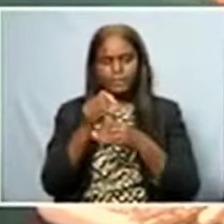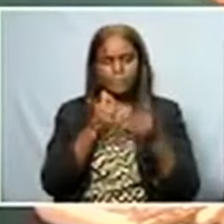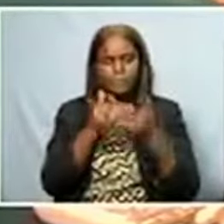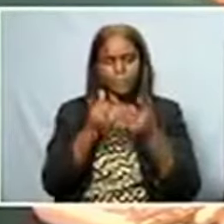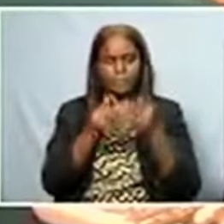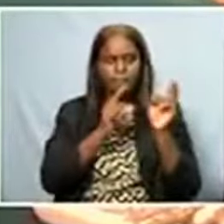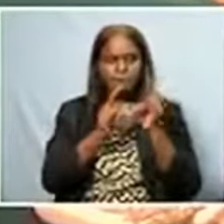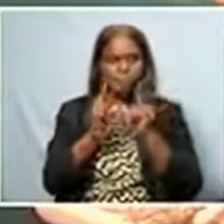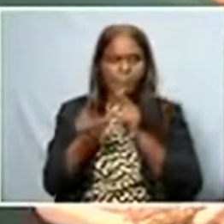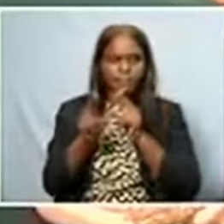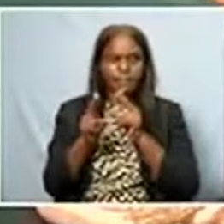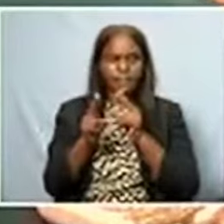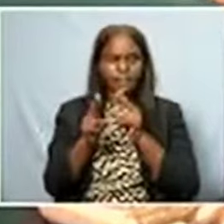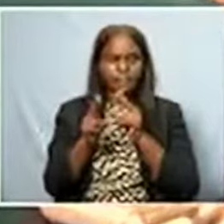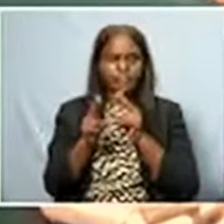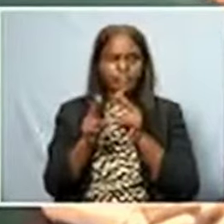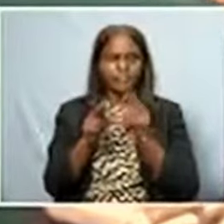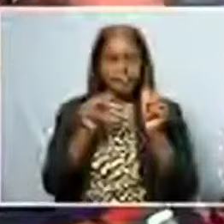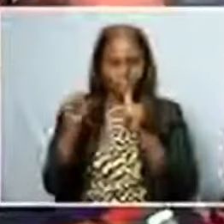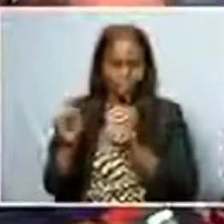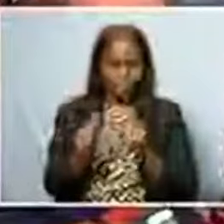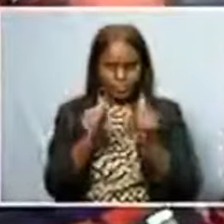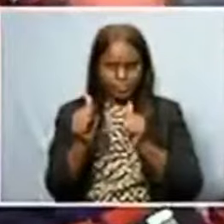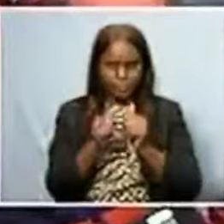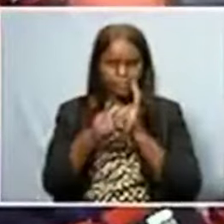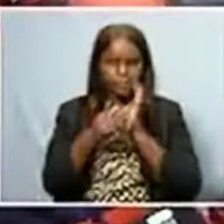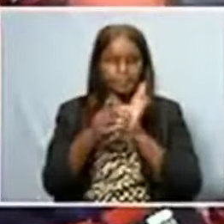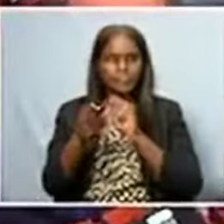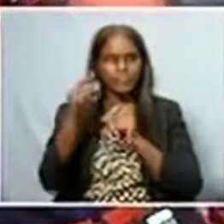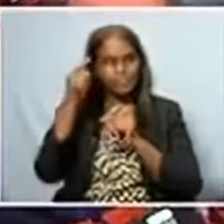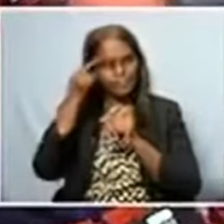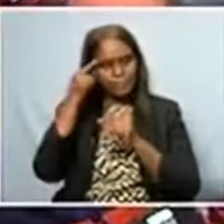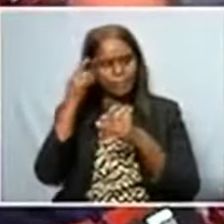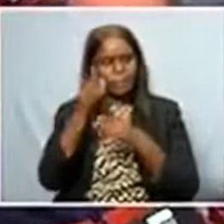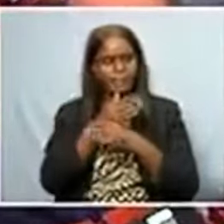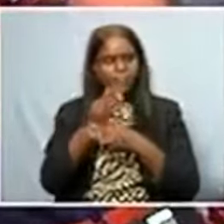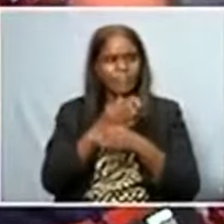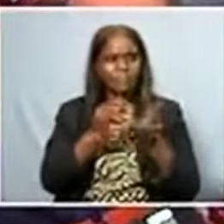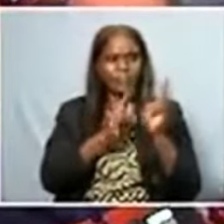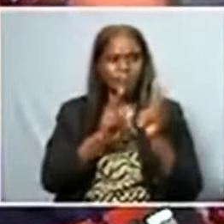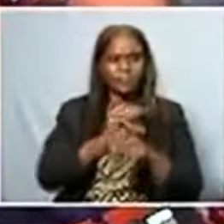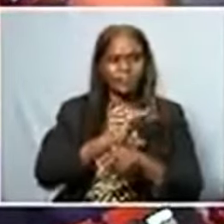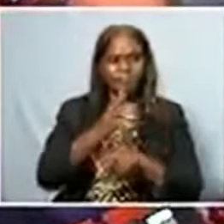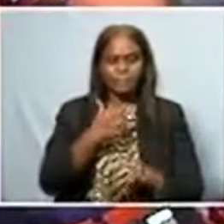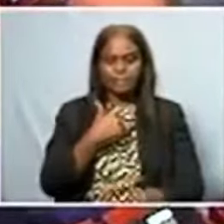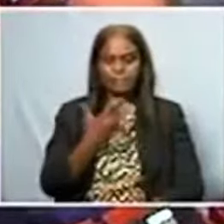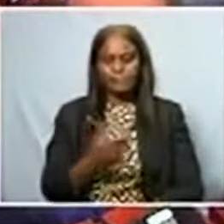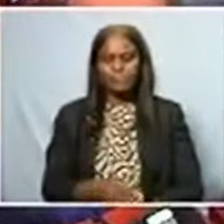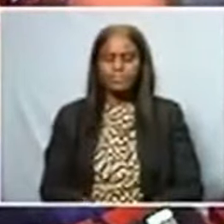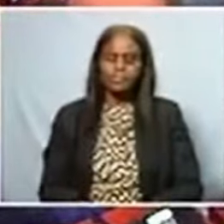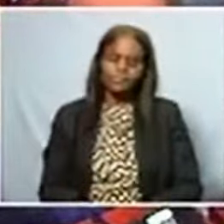to respond. May the acting leader of government business respond?